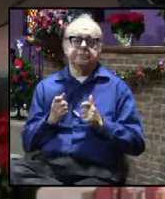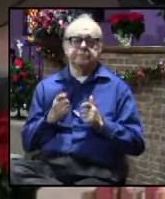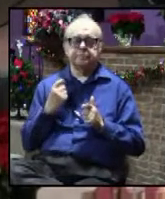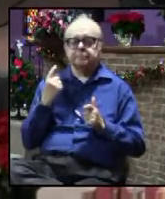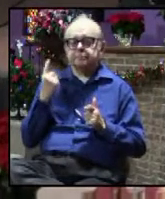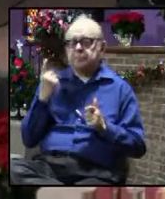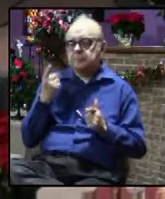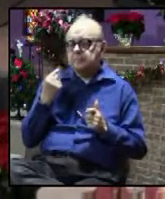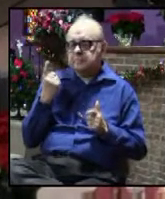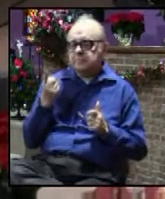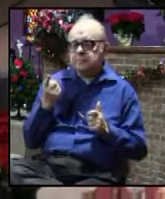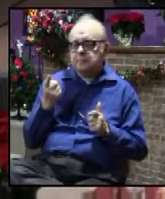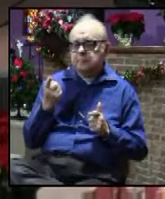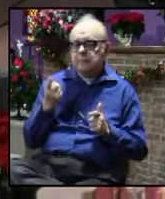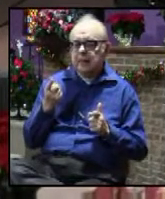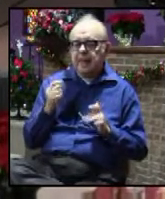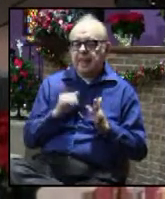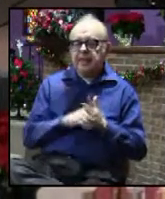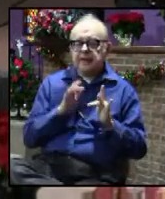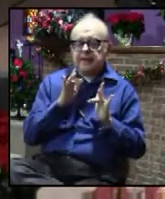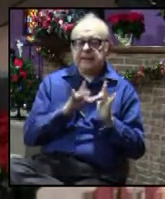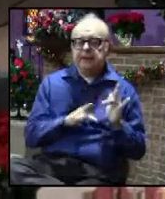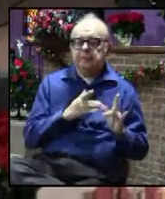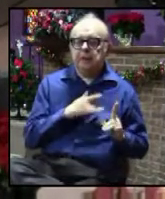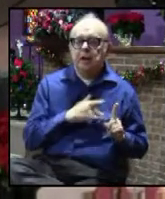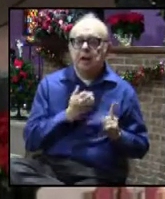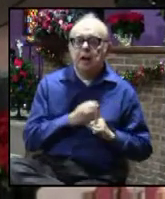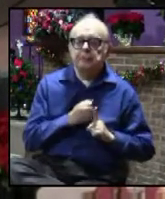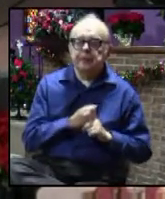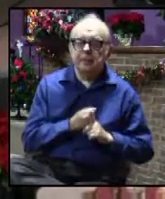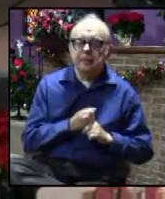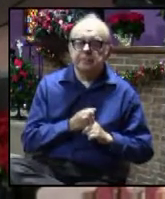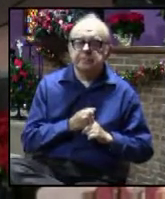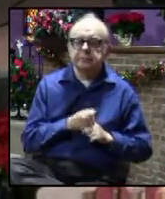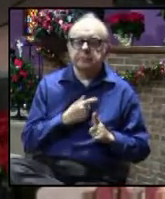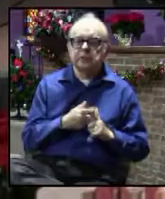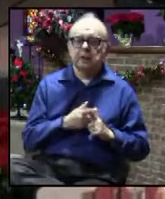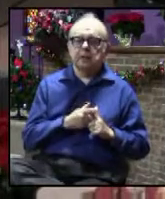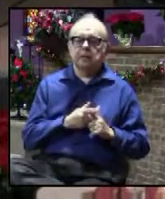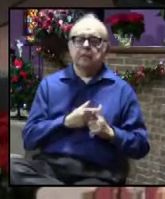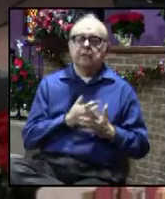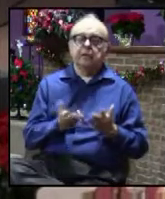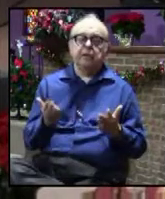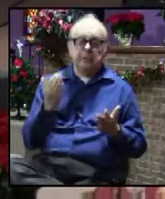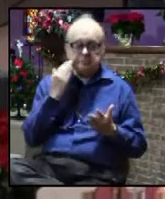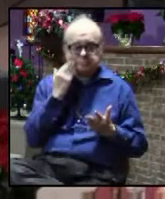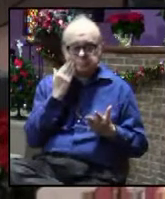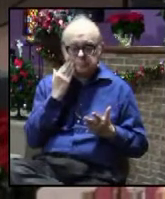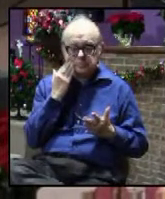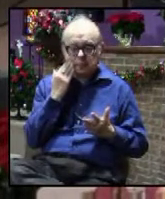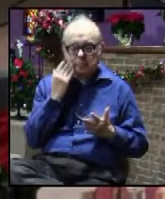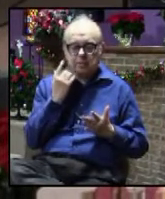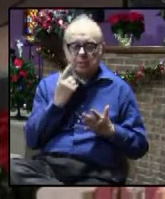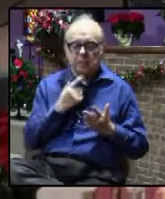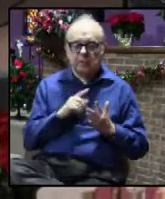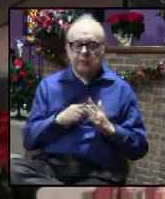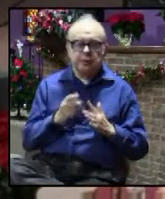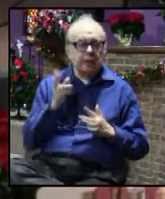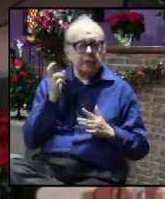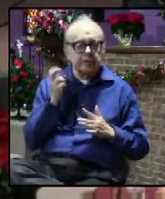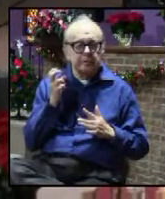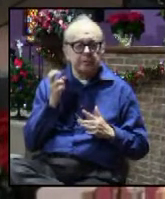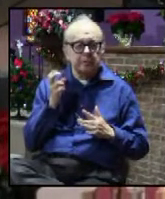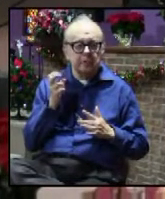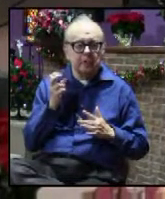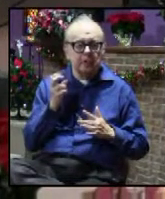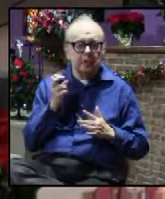think it skips. And then the next thing you know, what you start hearing is